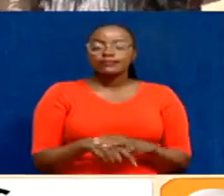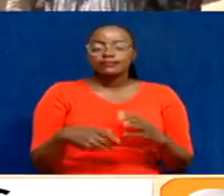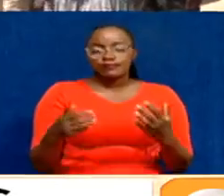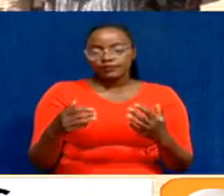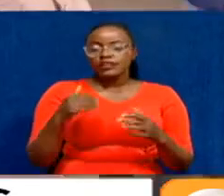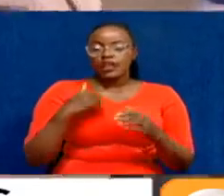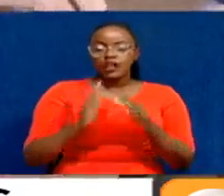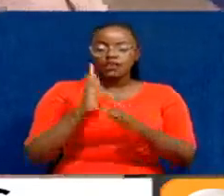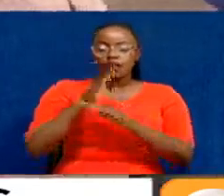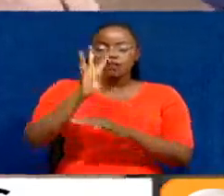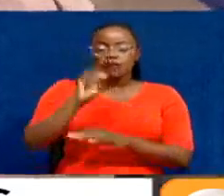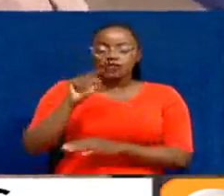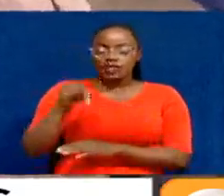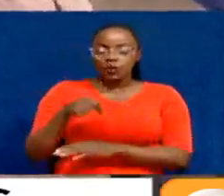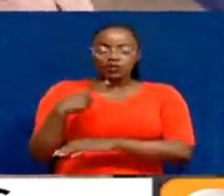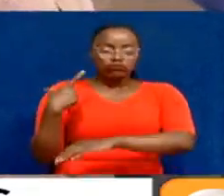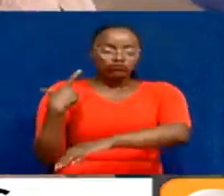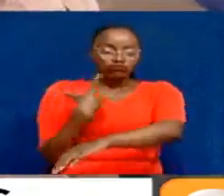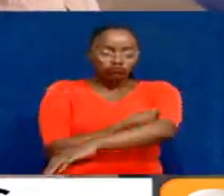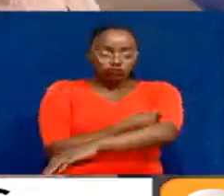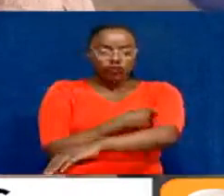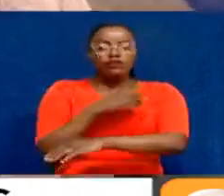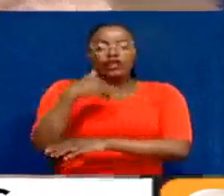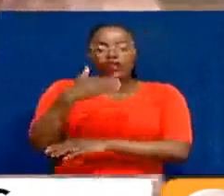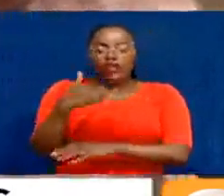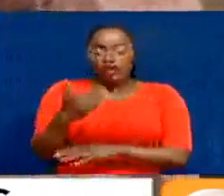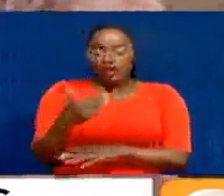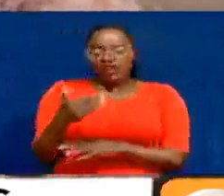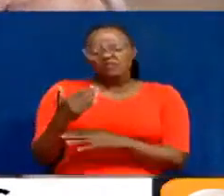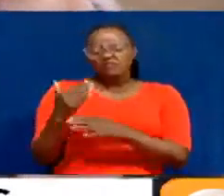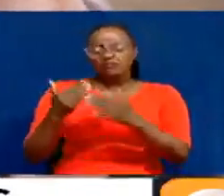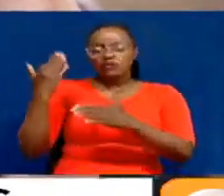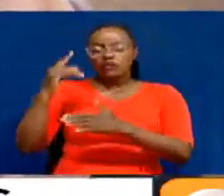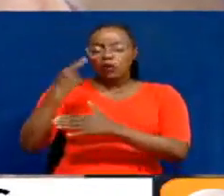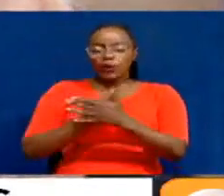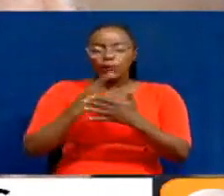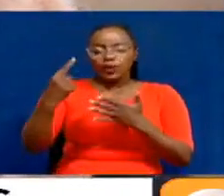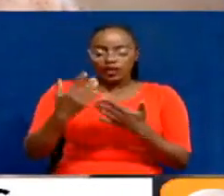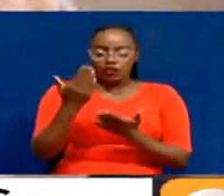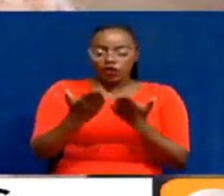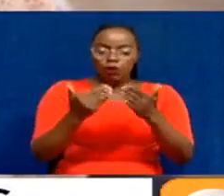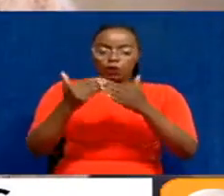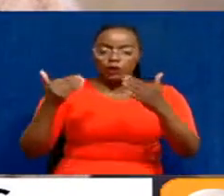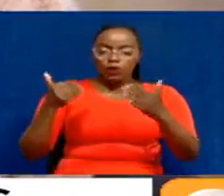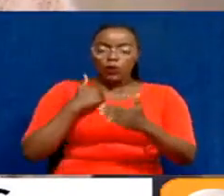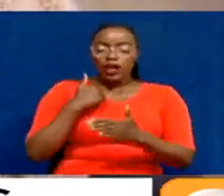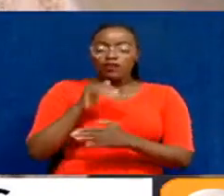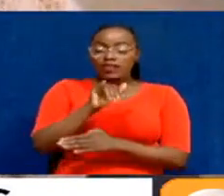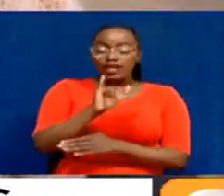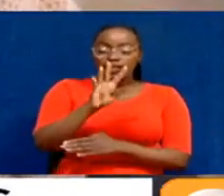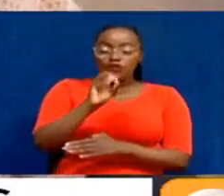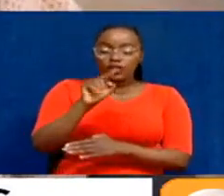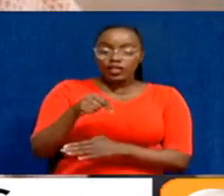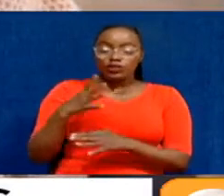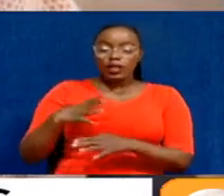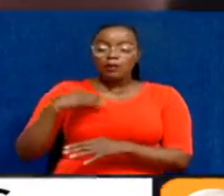With slightly over 40,000 doses of the COVID-19 vaccine having been administered over the last 1 week, compared to before, where that was the